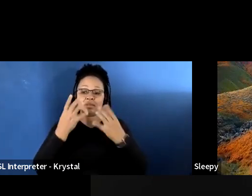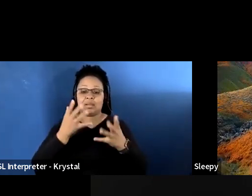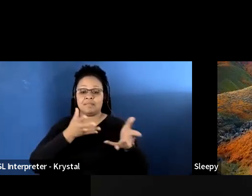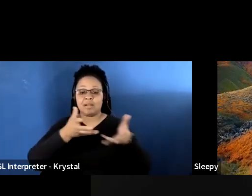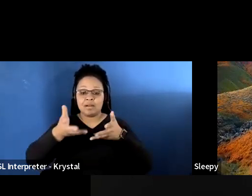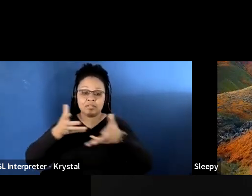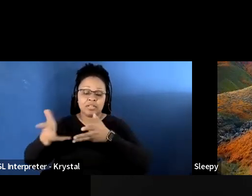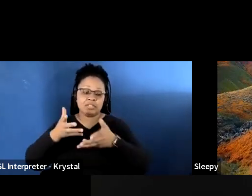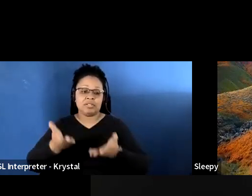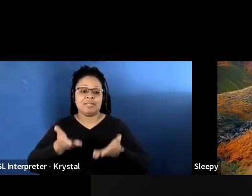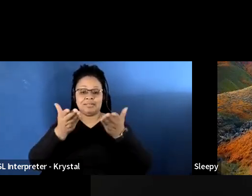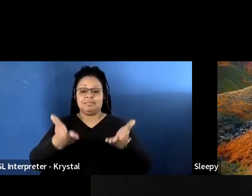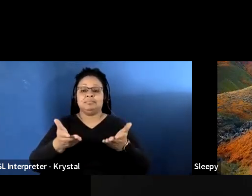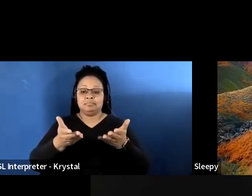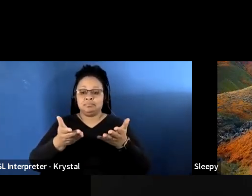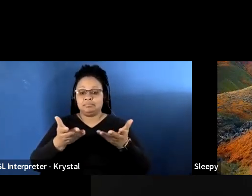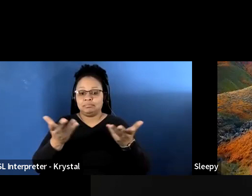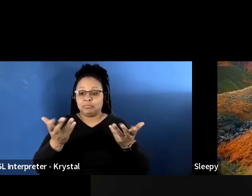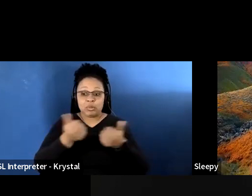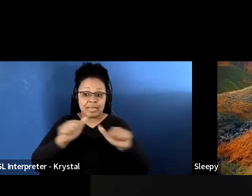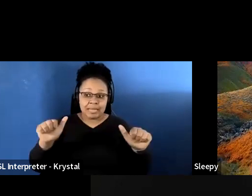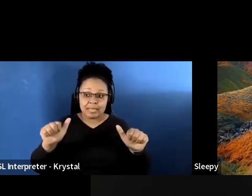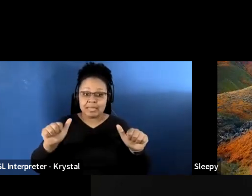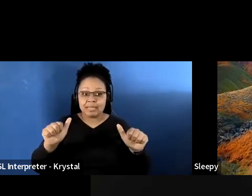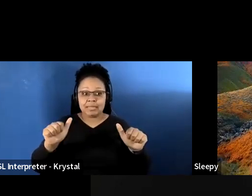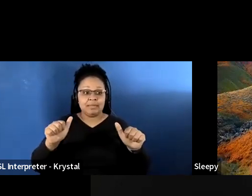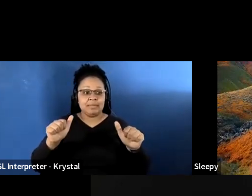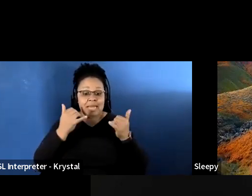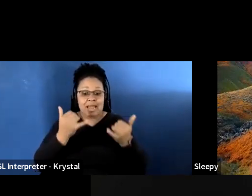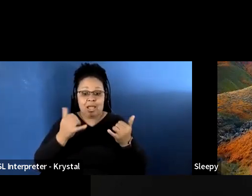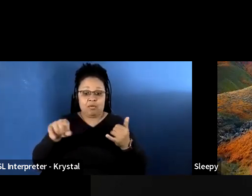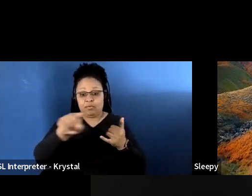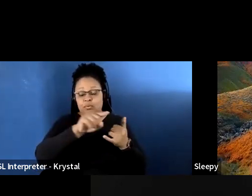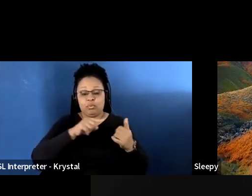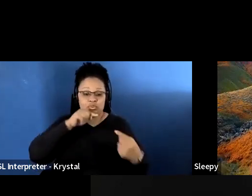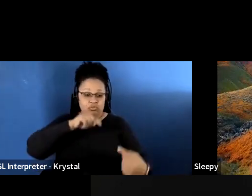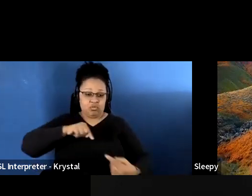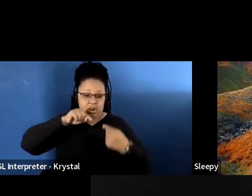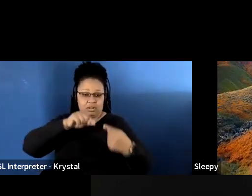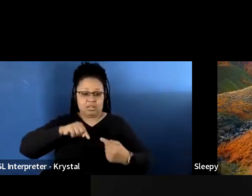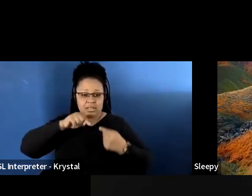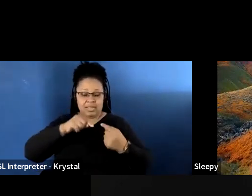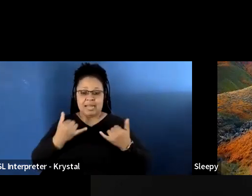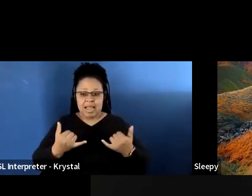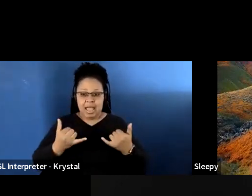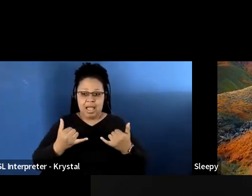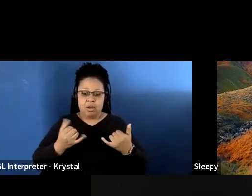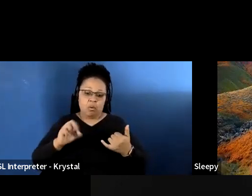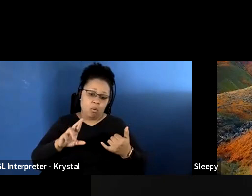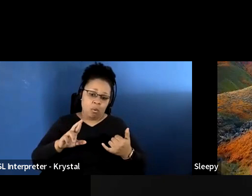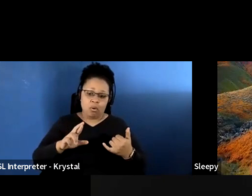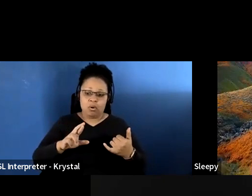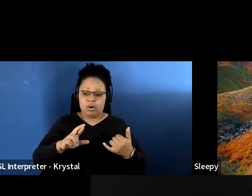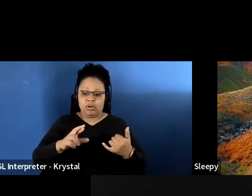giving suggestions. So anybody have something that they are struggling with that like maybe some suggestions or to